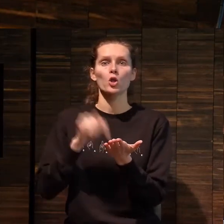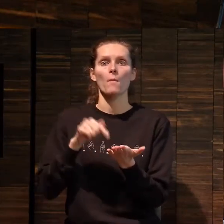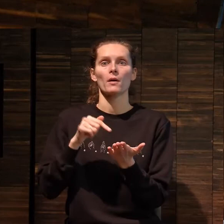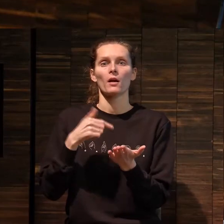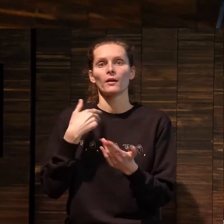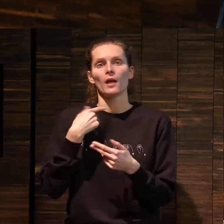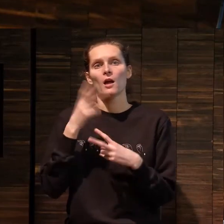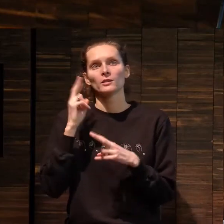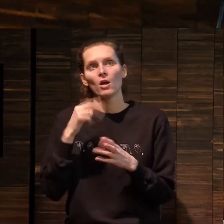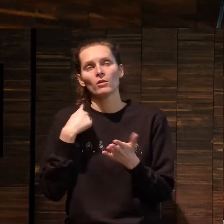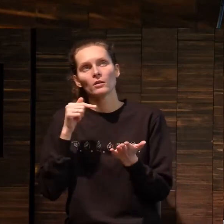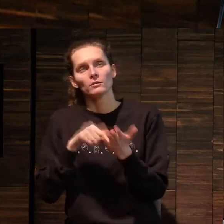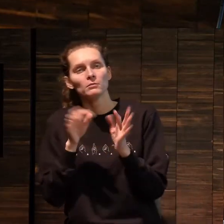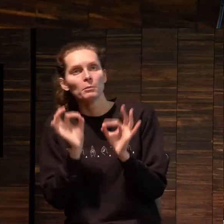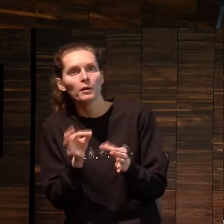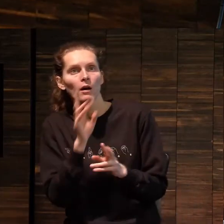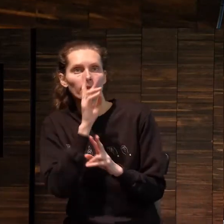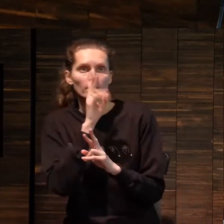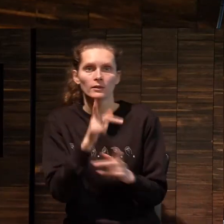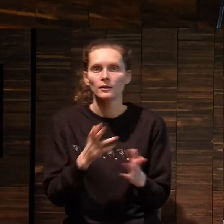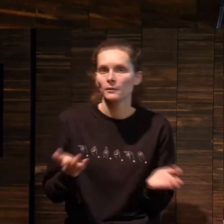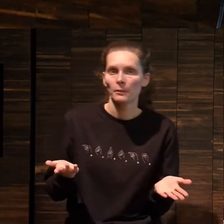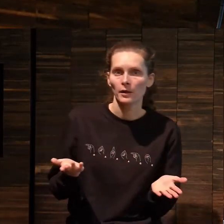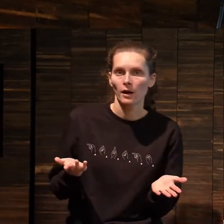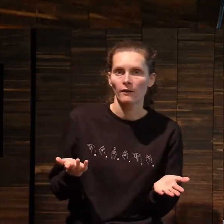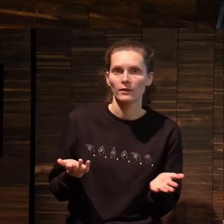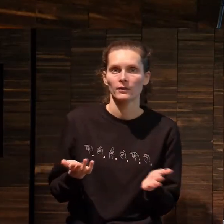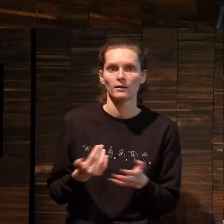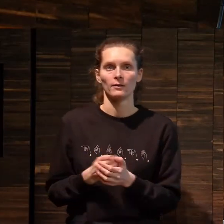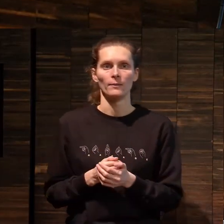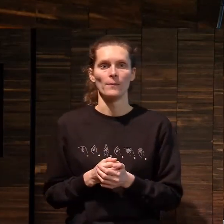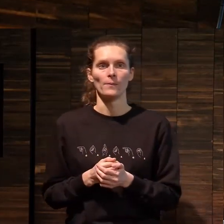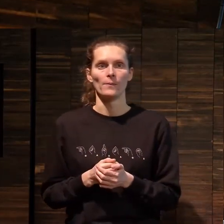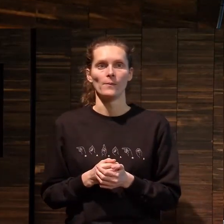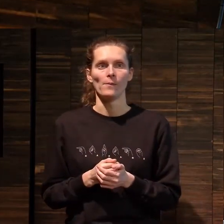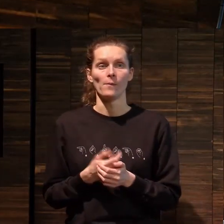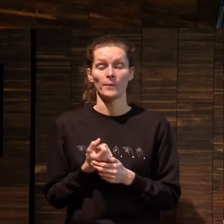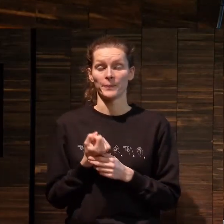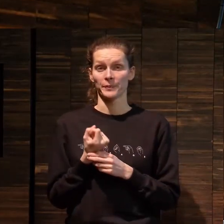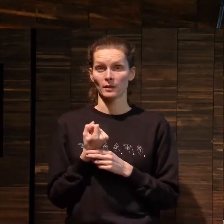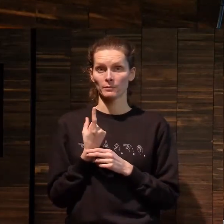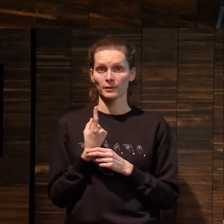just says button, and I don't know what I'm pressing actually.